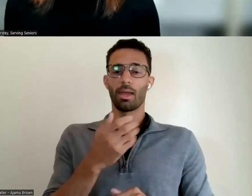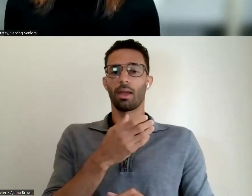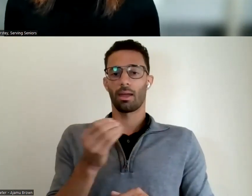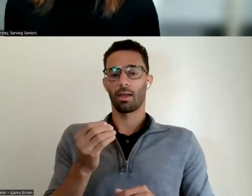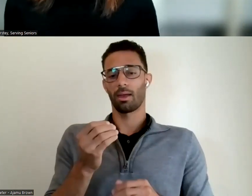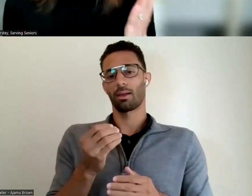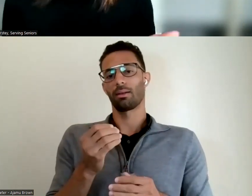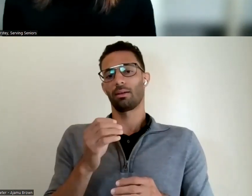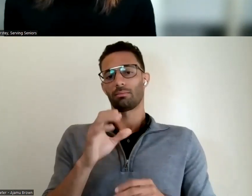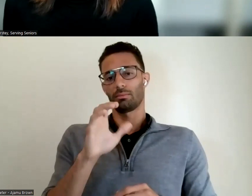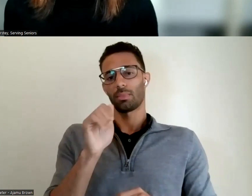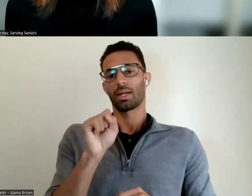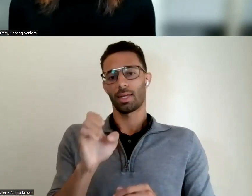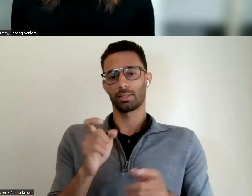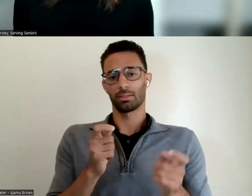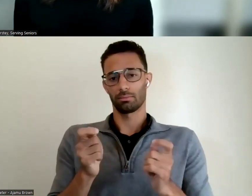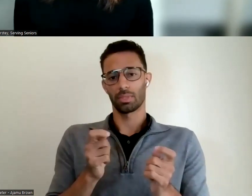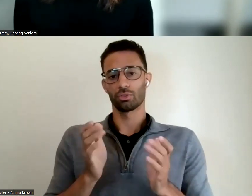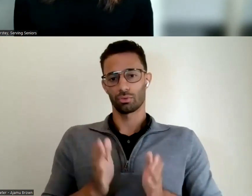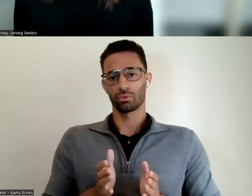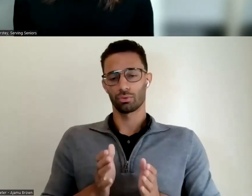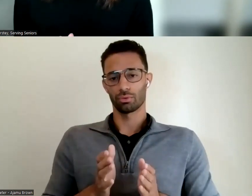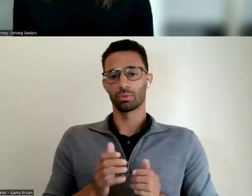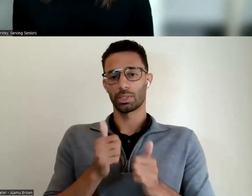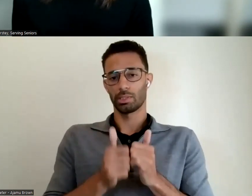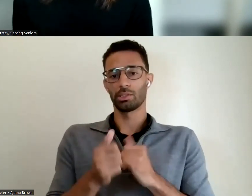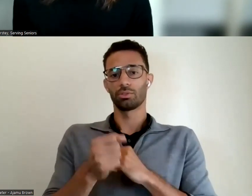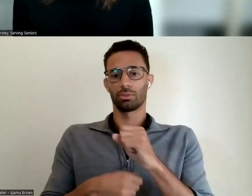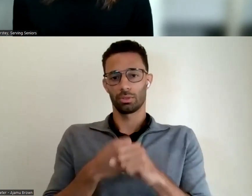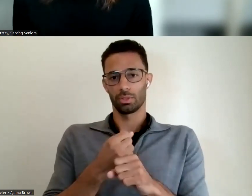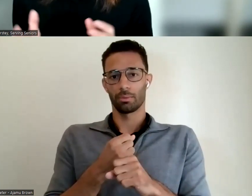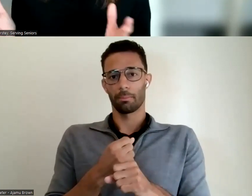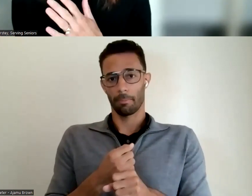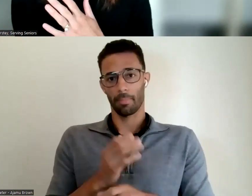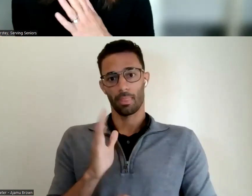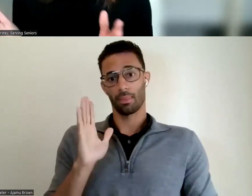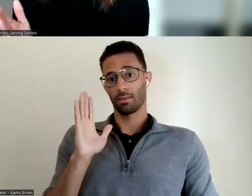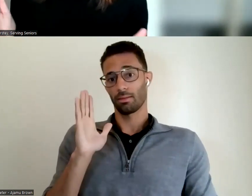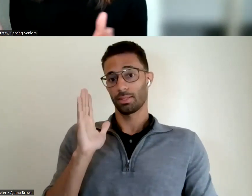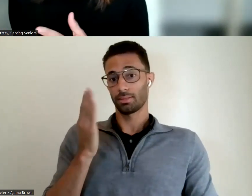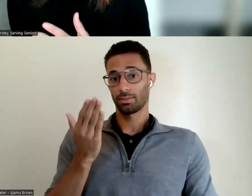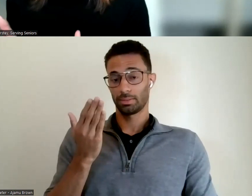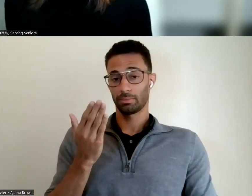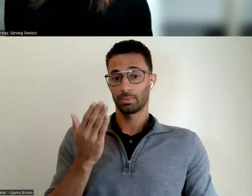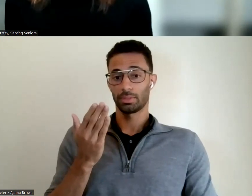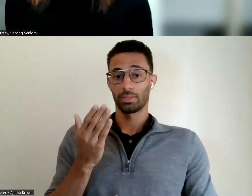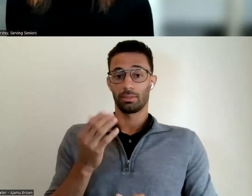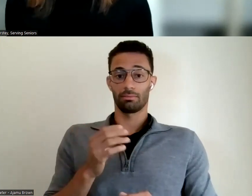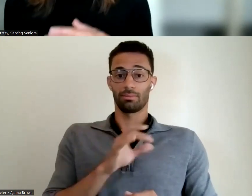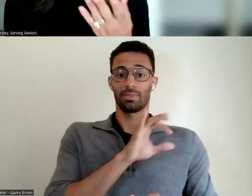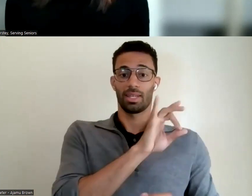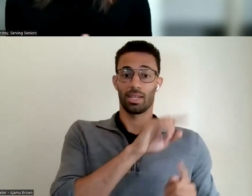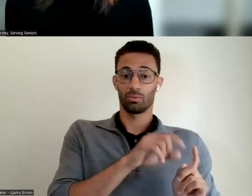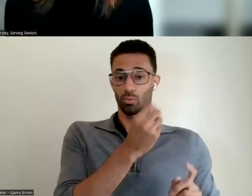management, so per year. So, that certainly seems a lot more cost effective than the $30,000 to